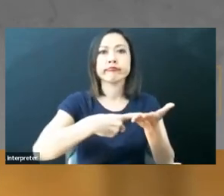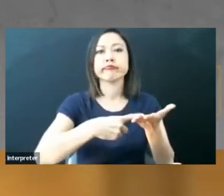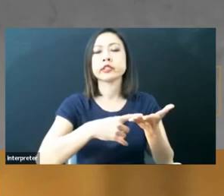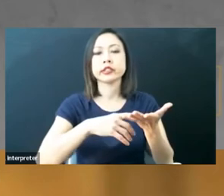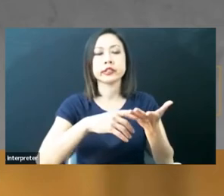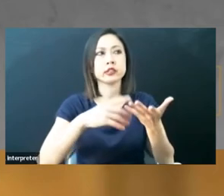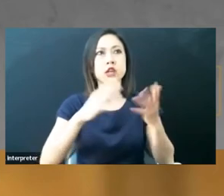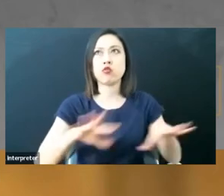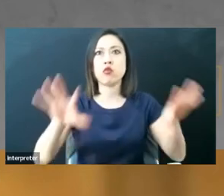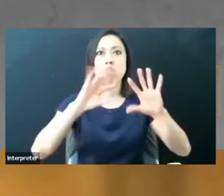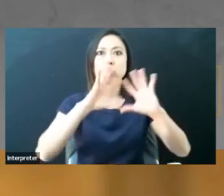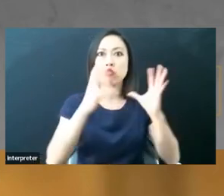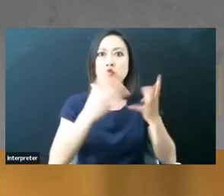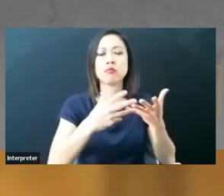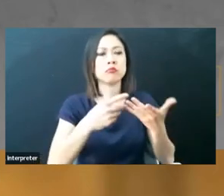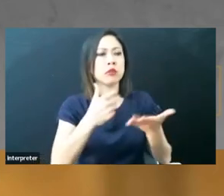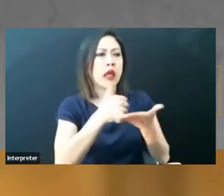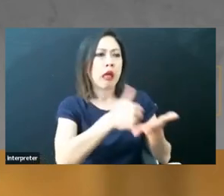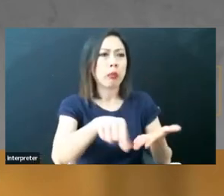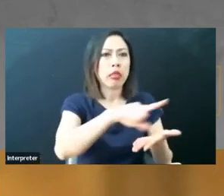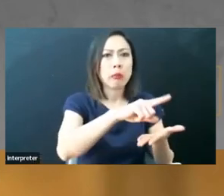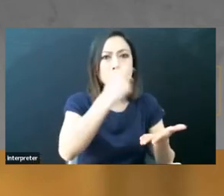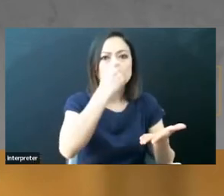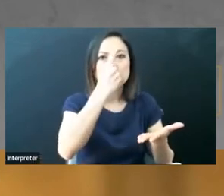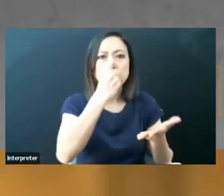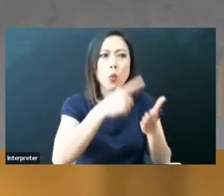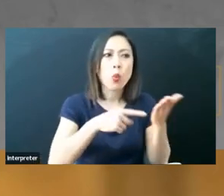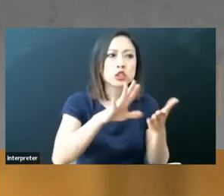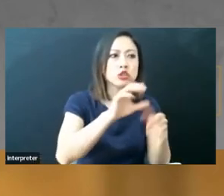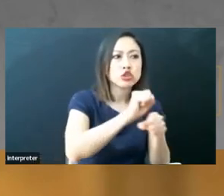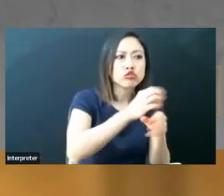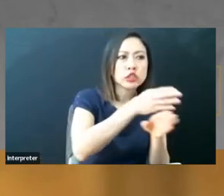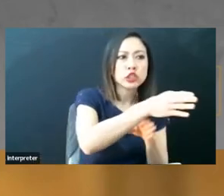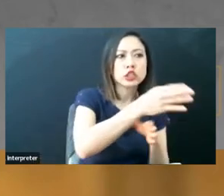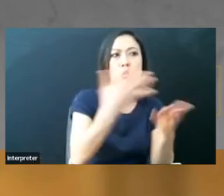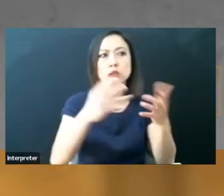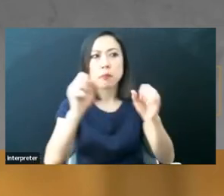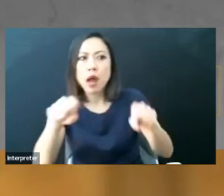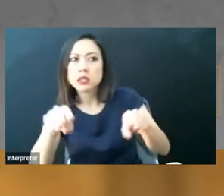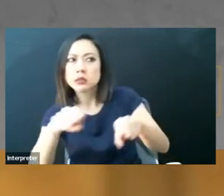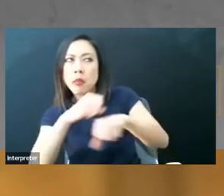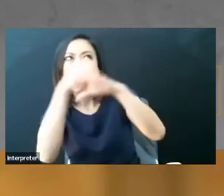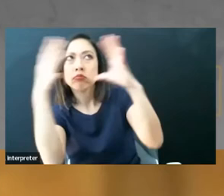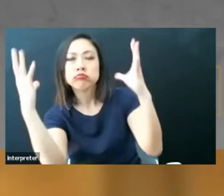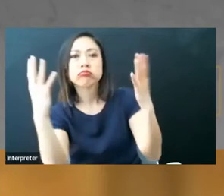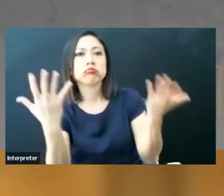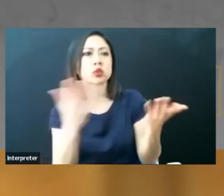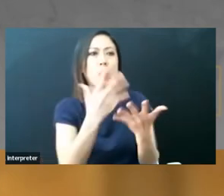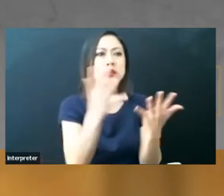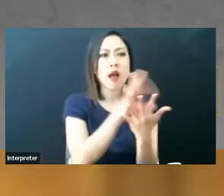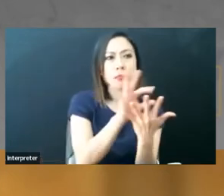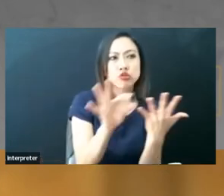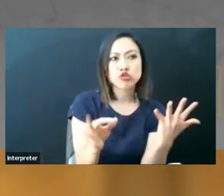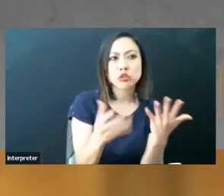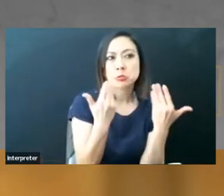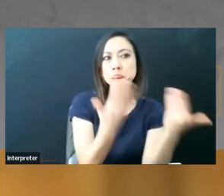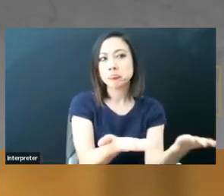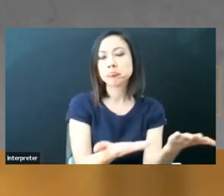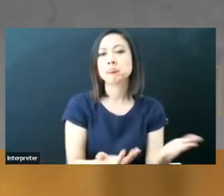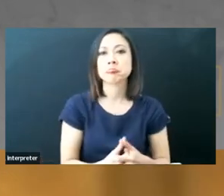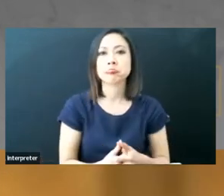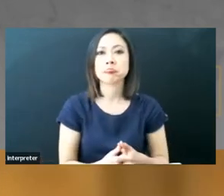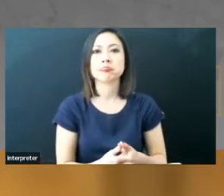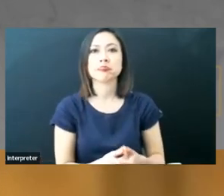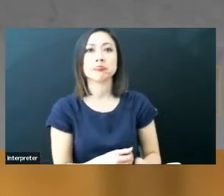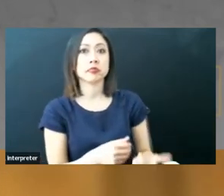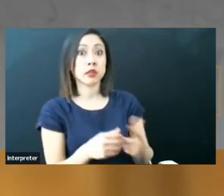what's the art of the possible, what's the career, what are some of the openings and options. But you are also reaching out, you're not just